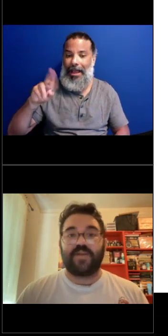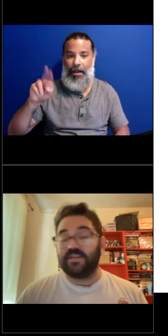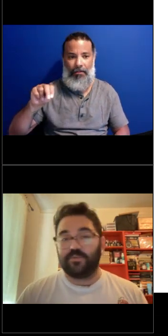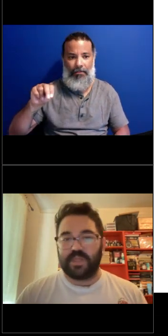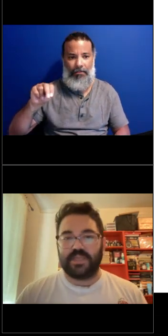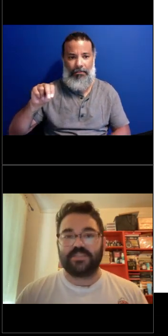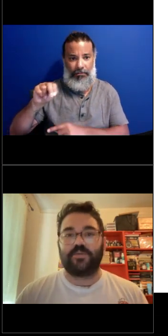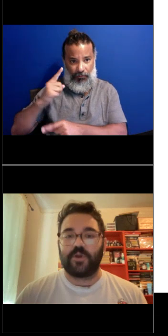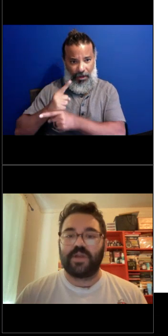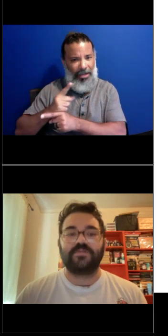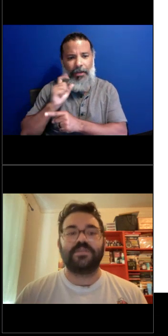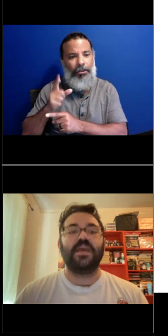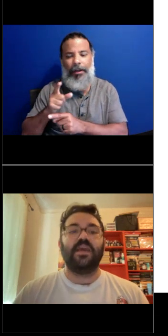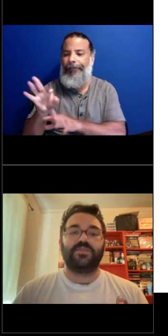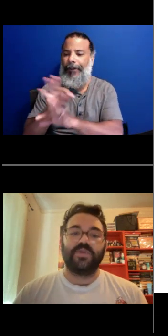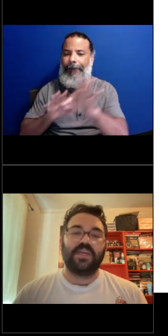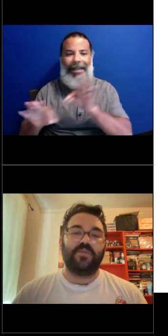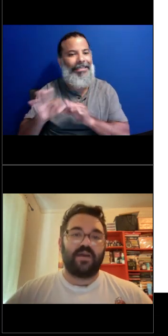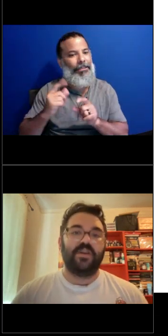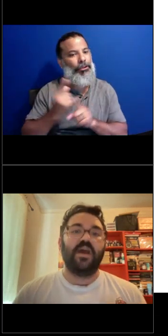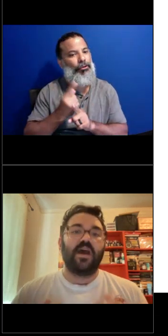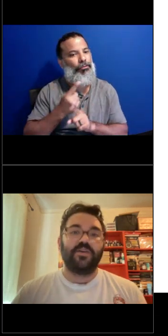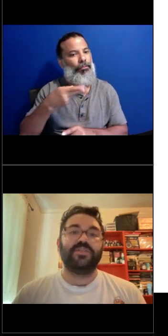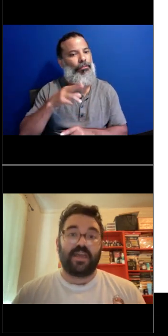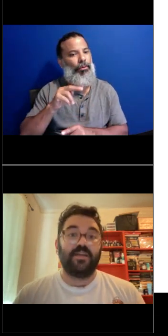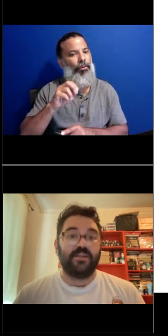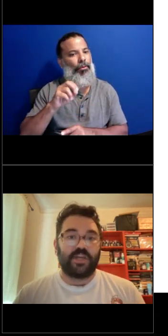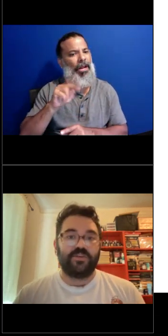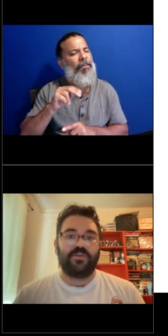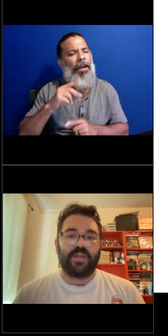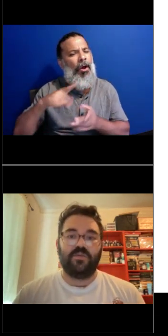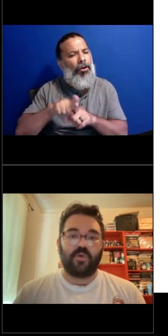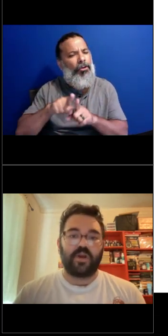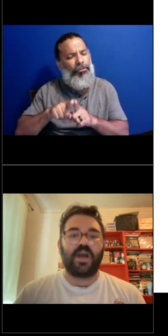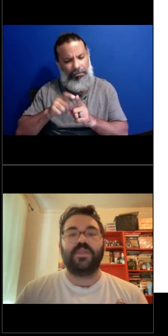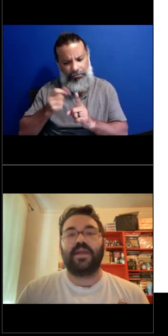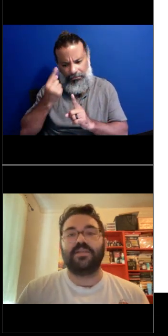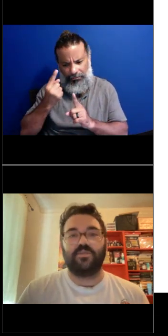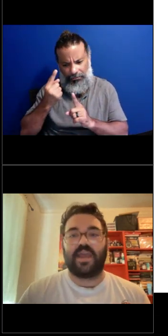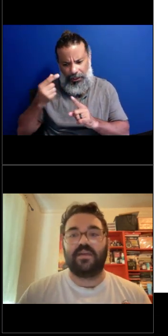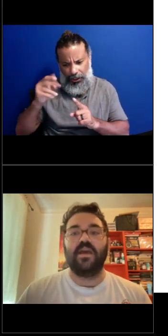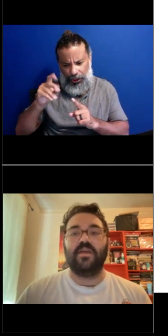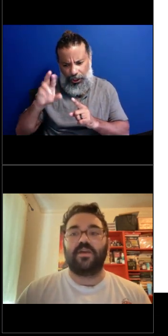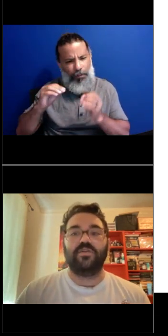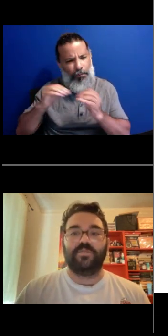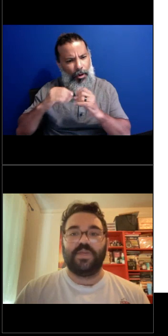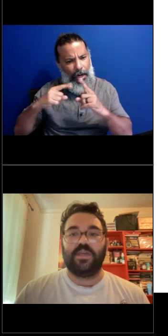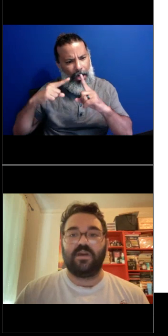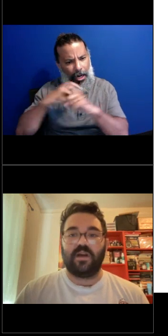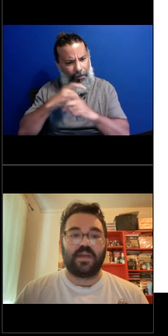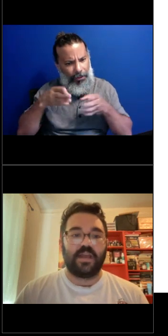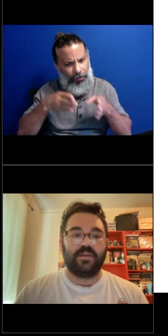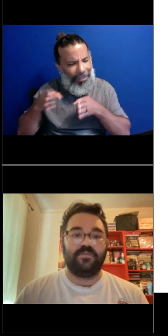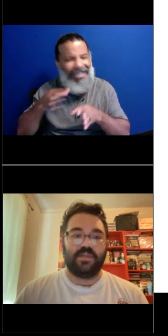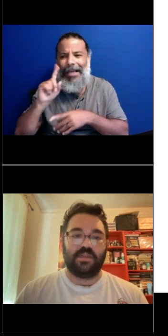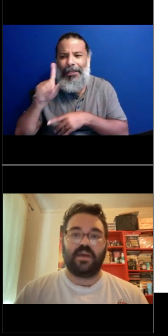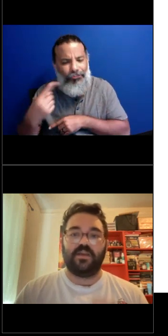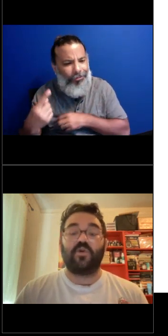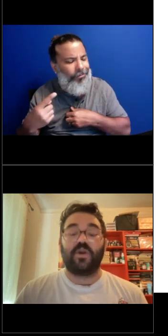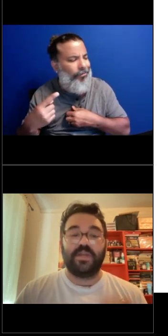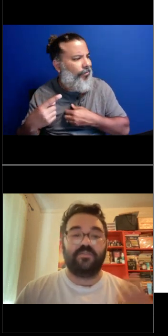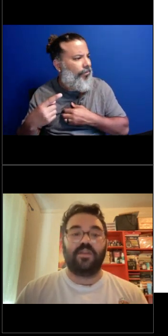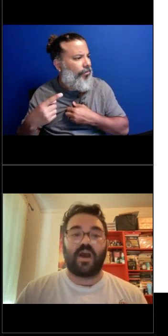of a find and replace for pronouns. It's really about understanding gender in a more complex way that goes beyond kind of